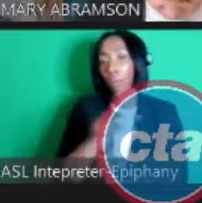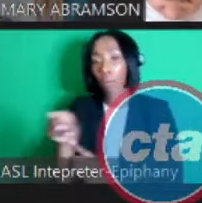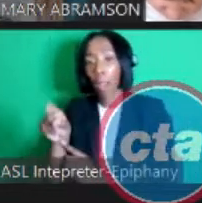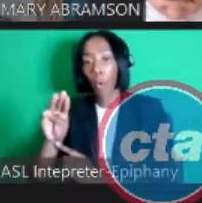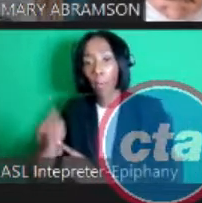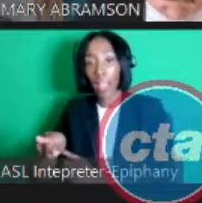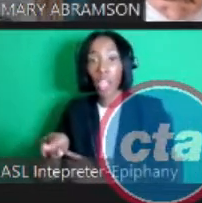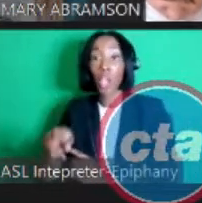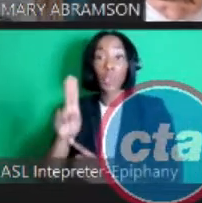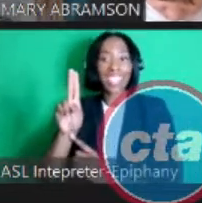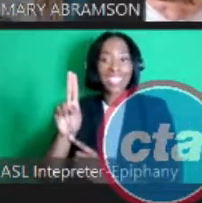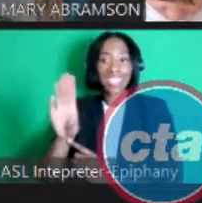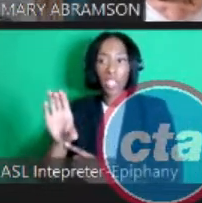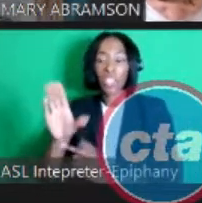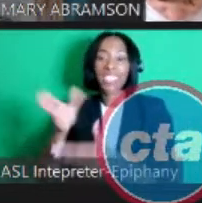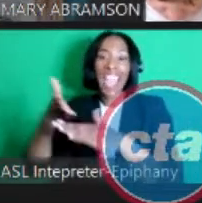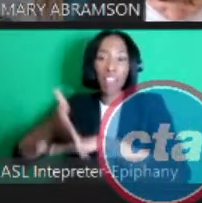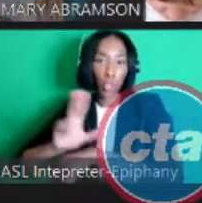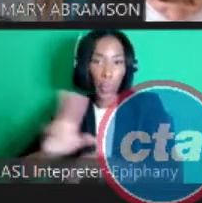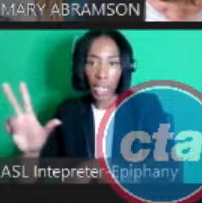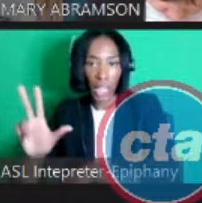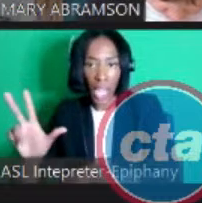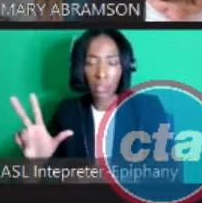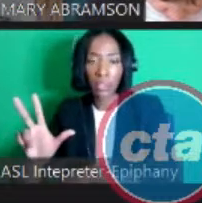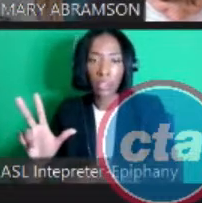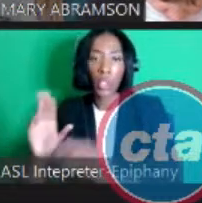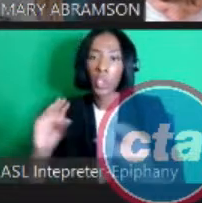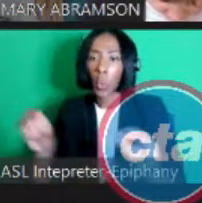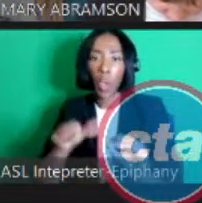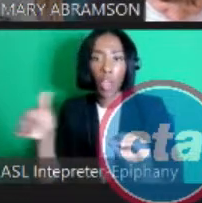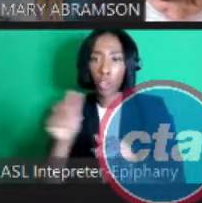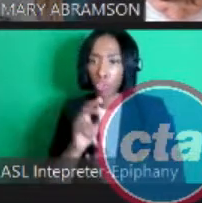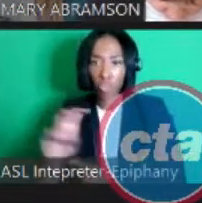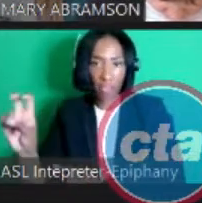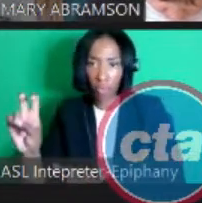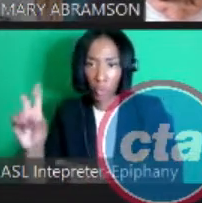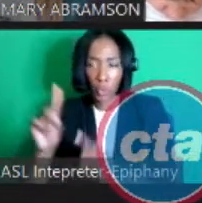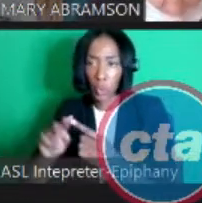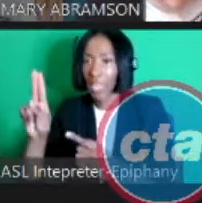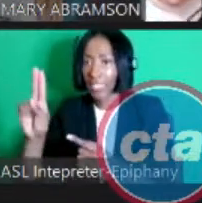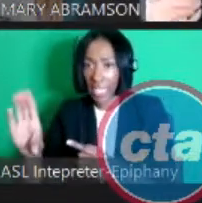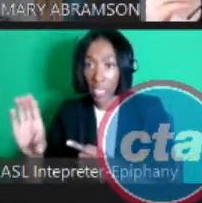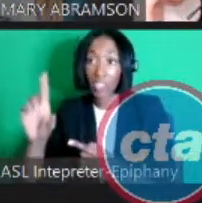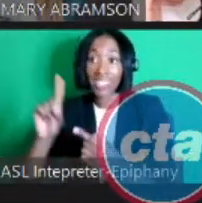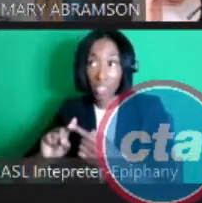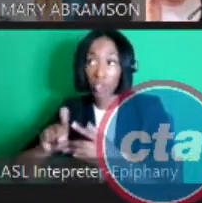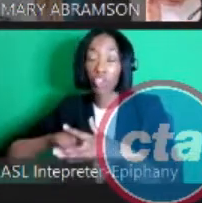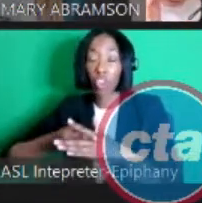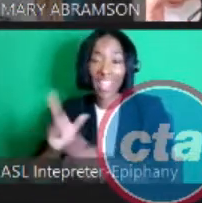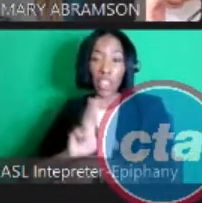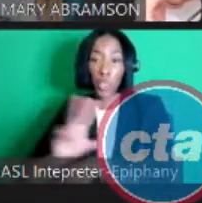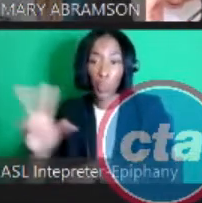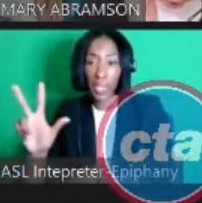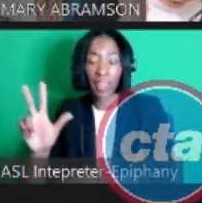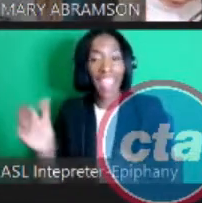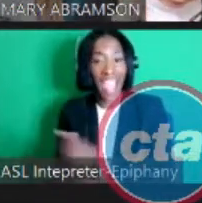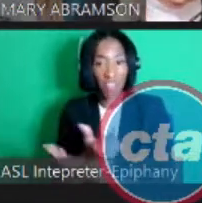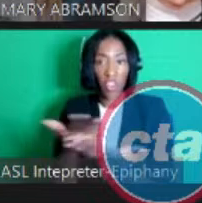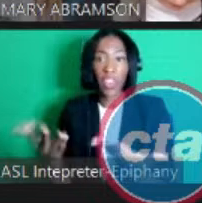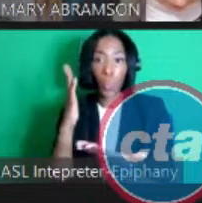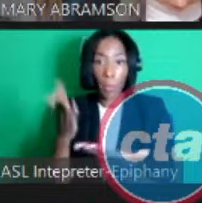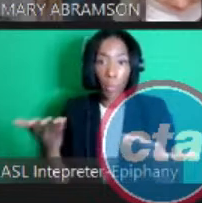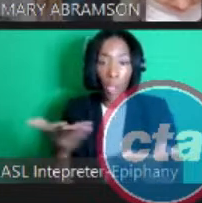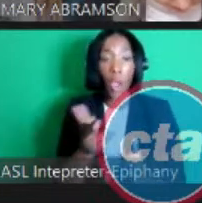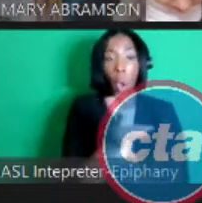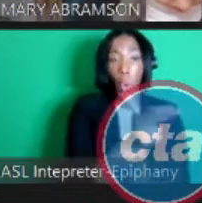be after 3 o'clock p.m. There will not be any other travel to the United Center until starting at 3 p.m. Everything will be